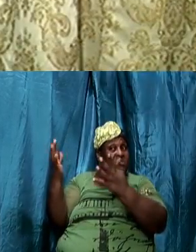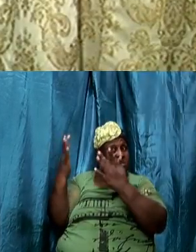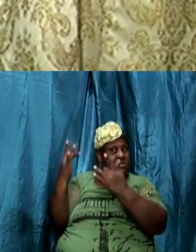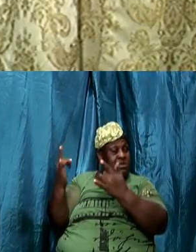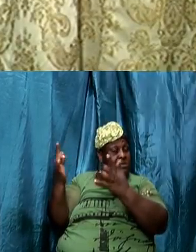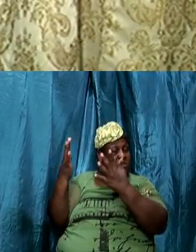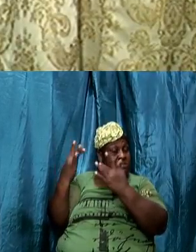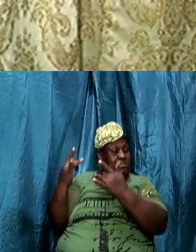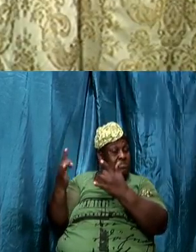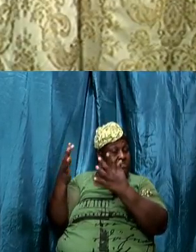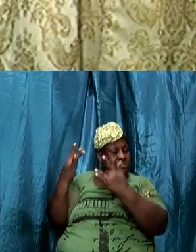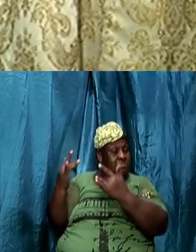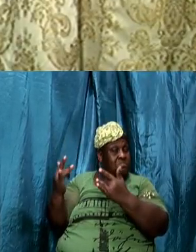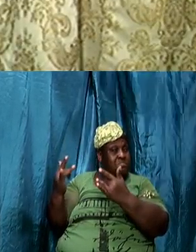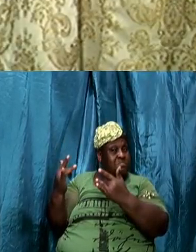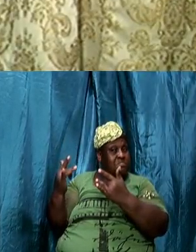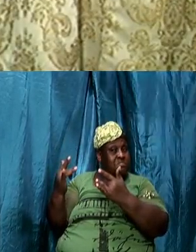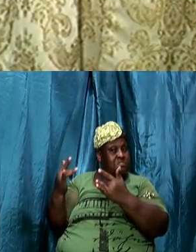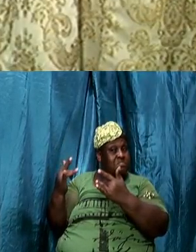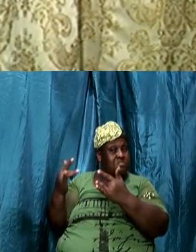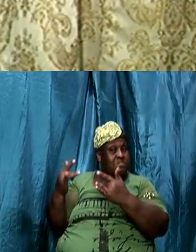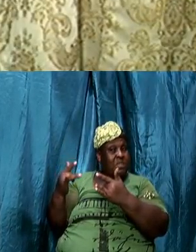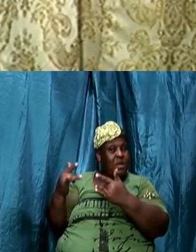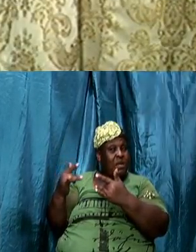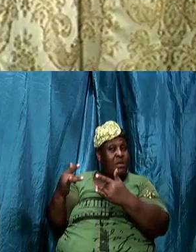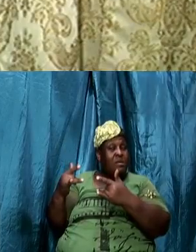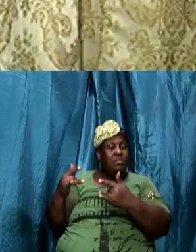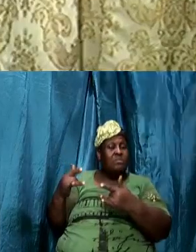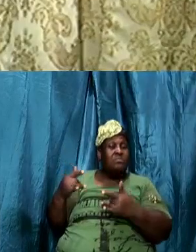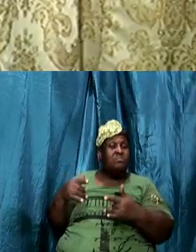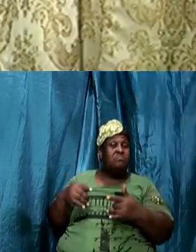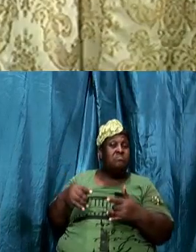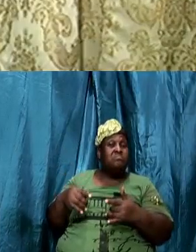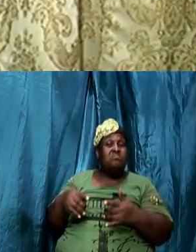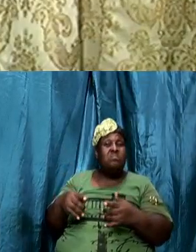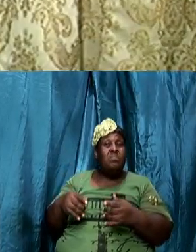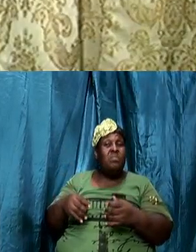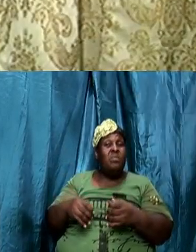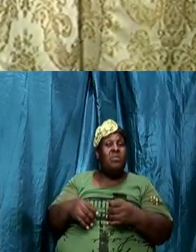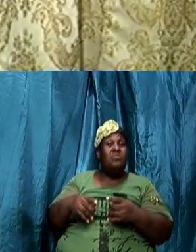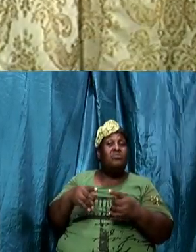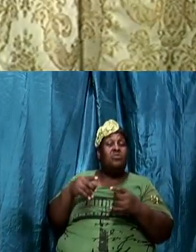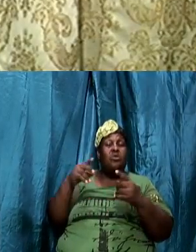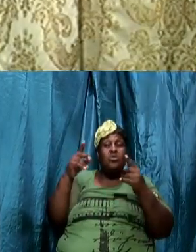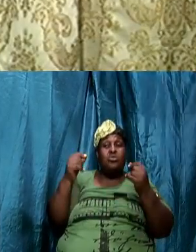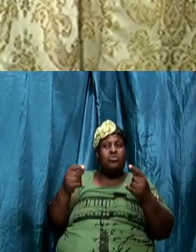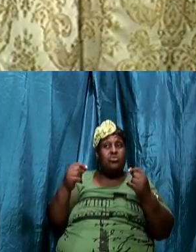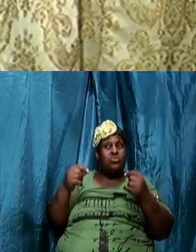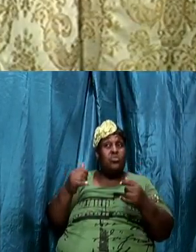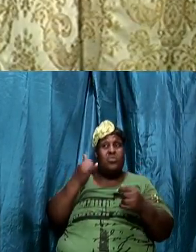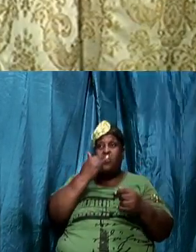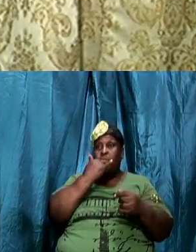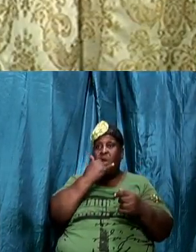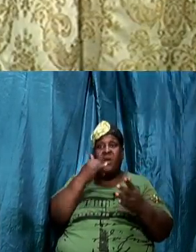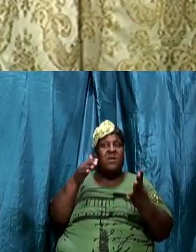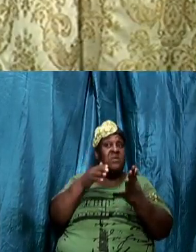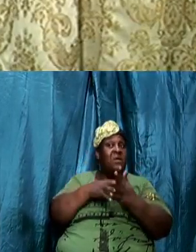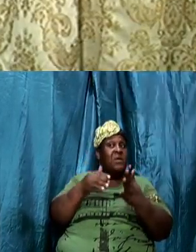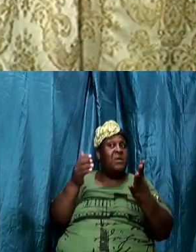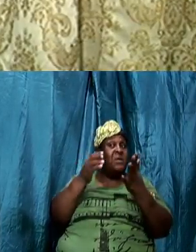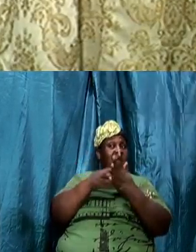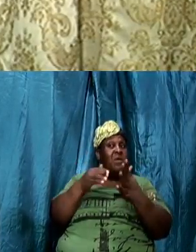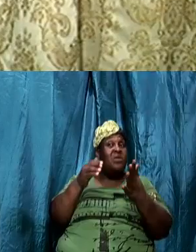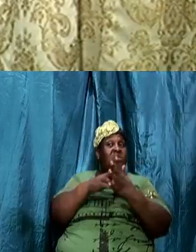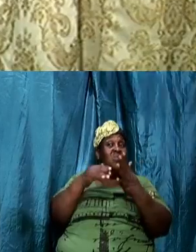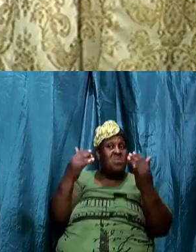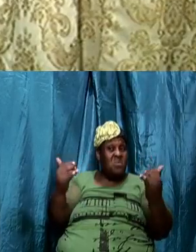immune to the things in the world. We do it one time, we do it two times, we do it three times. We become insensitive to the fact that it is wrong. It now becomes a